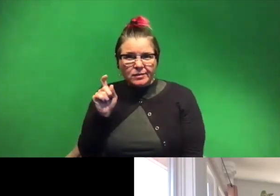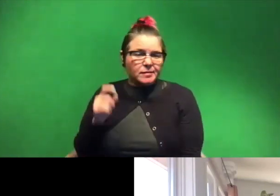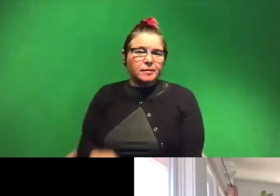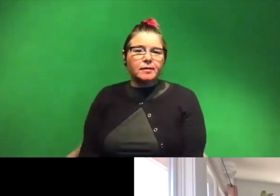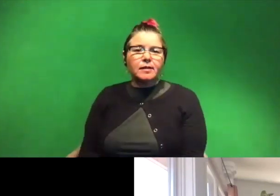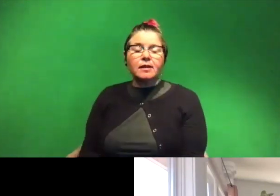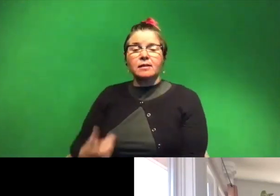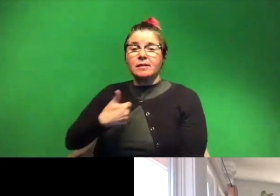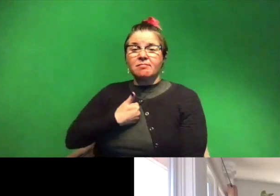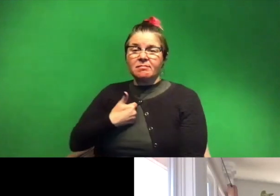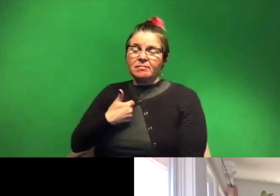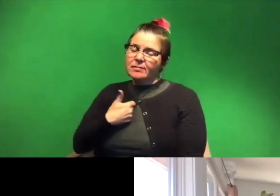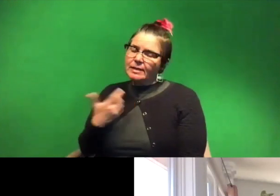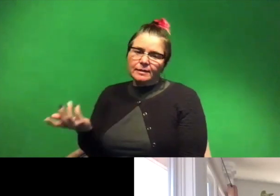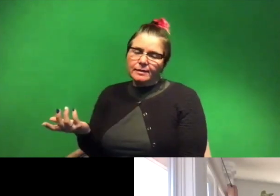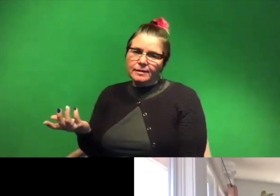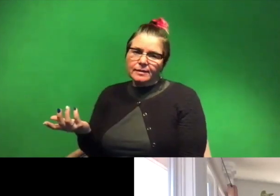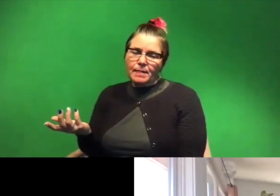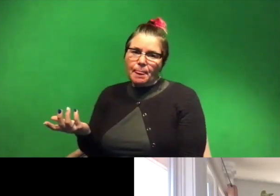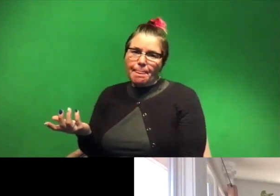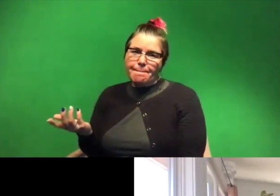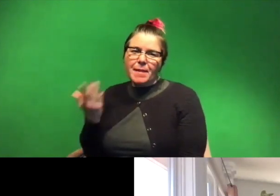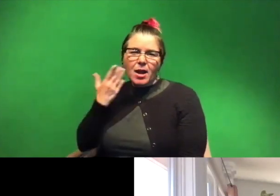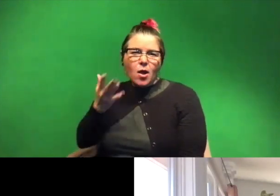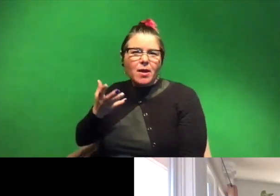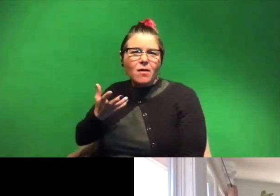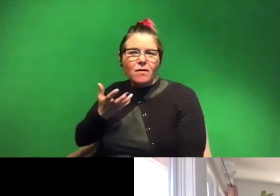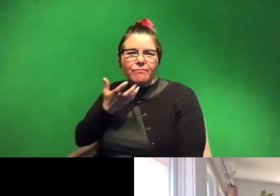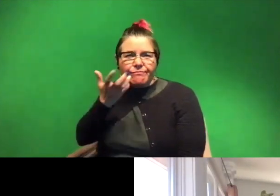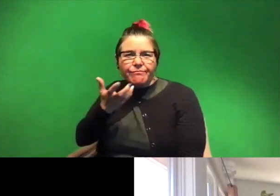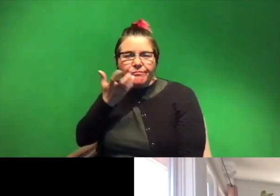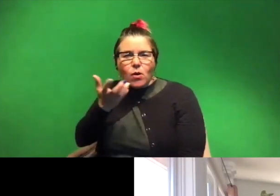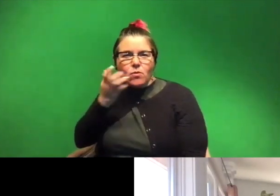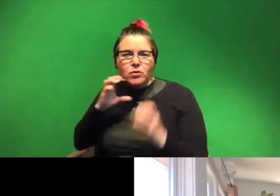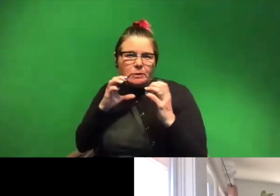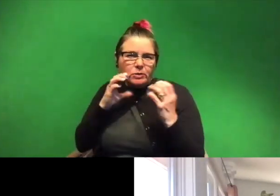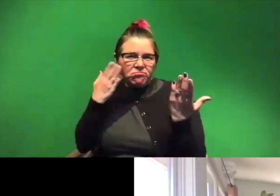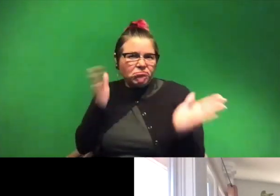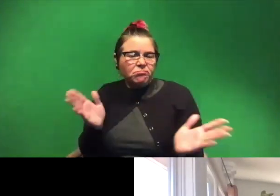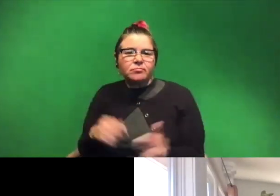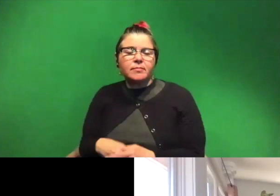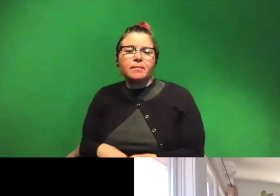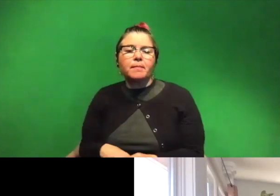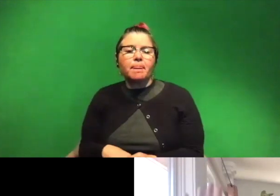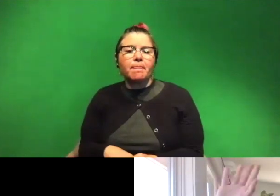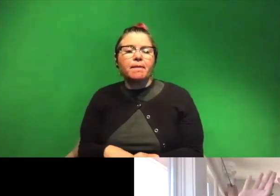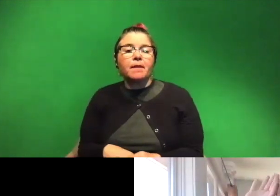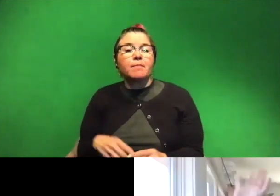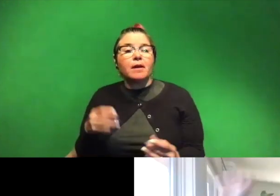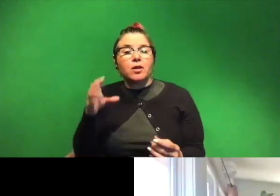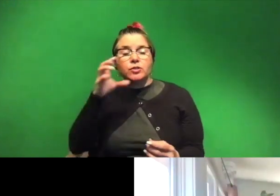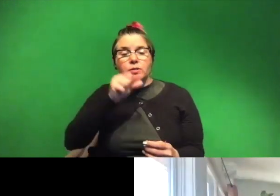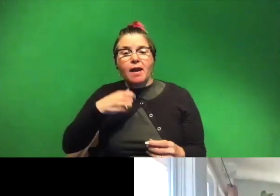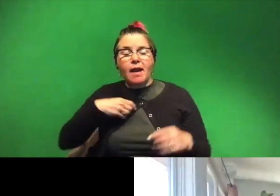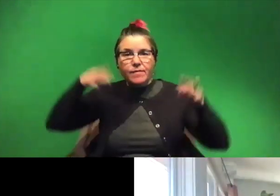I don't know as much about vocal communication that they would do, but what we do think they had was